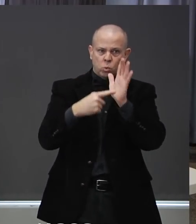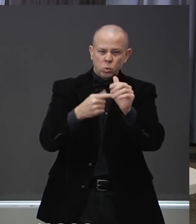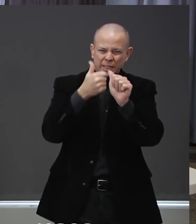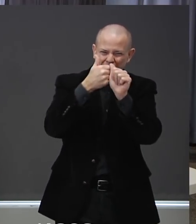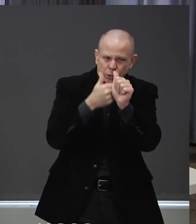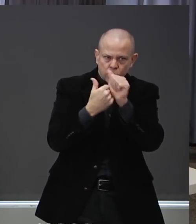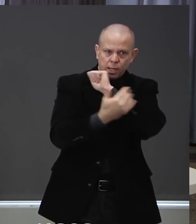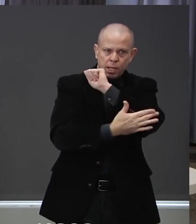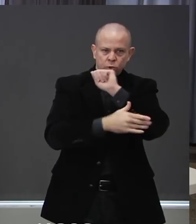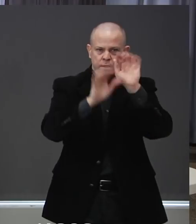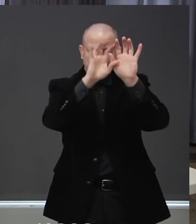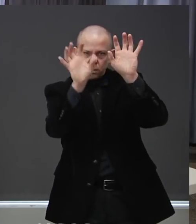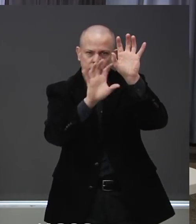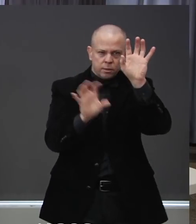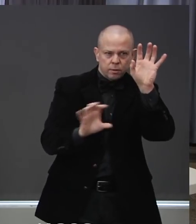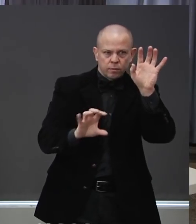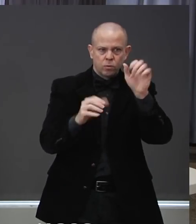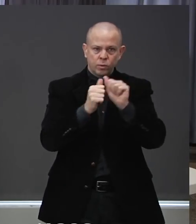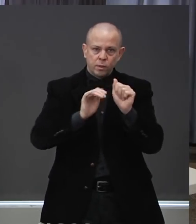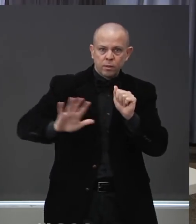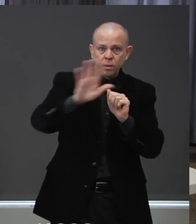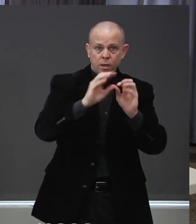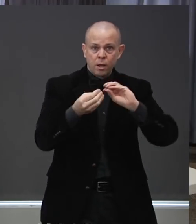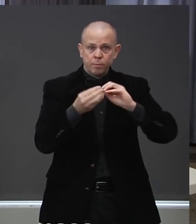with the metrics and reopening.